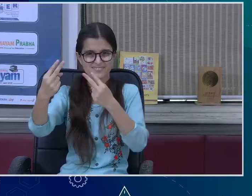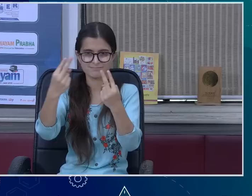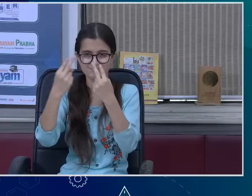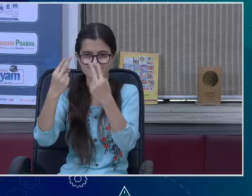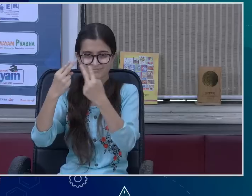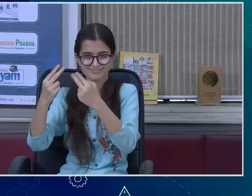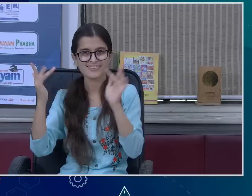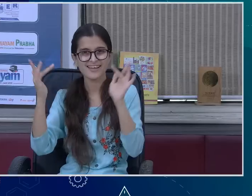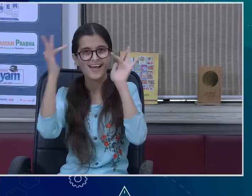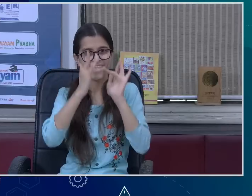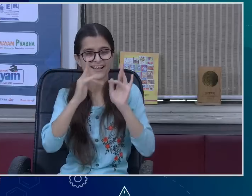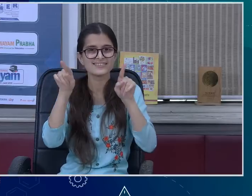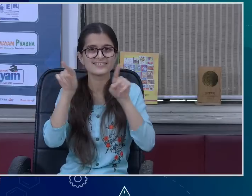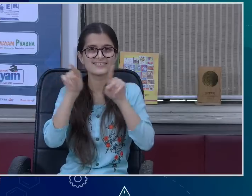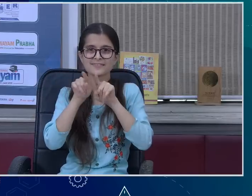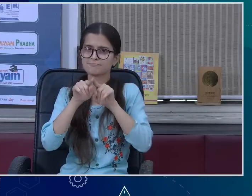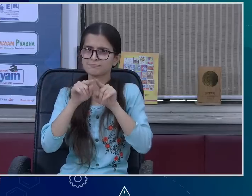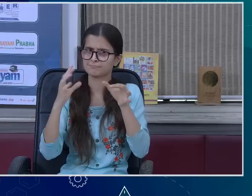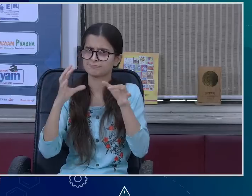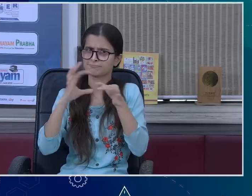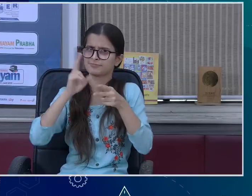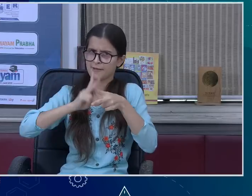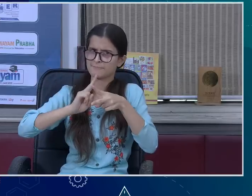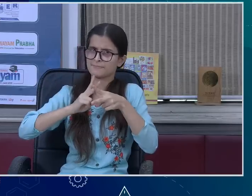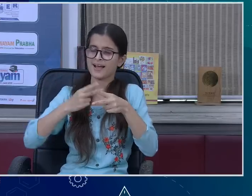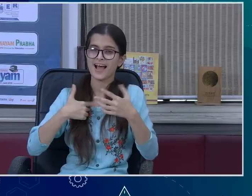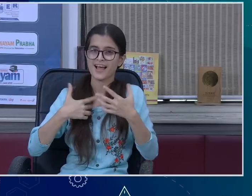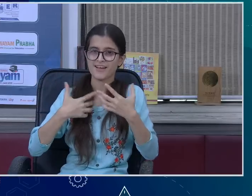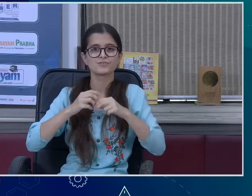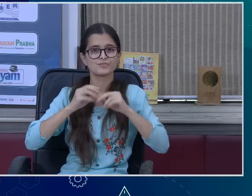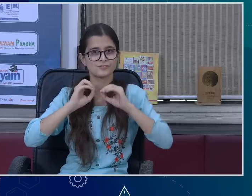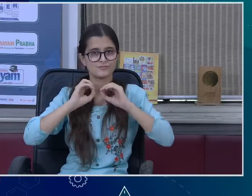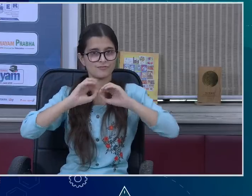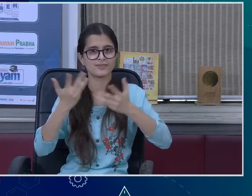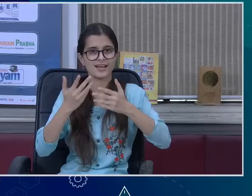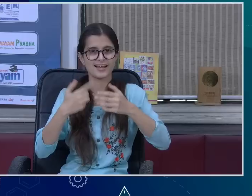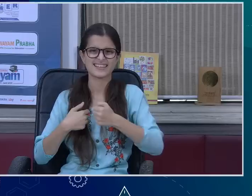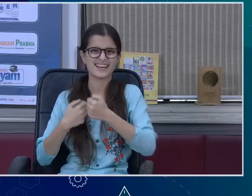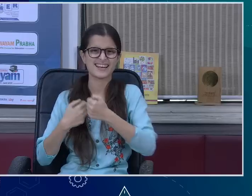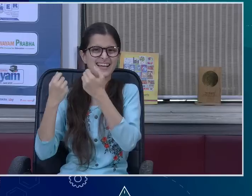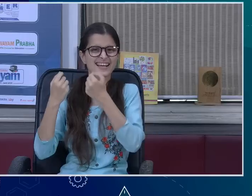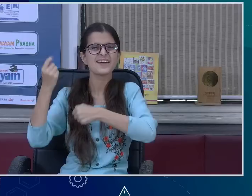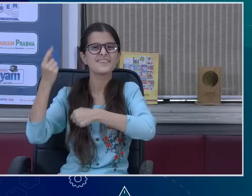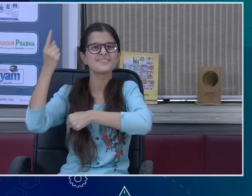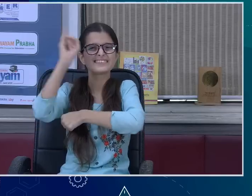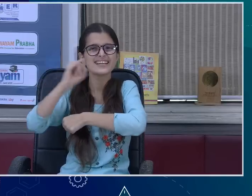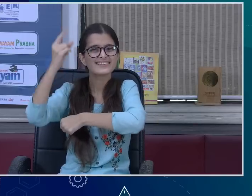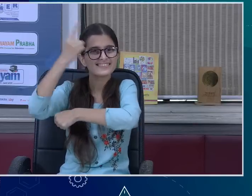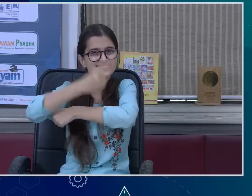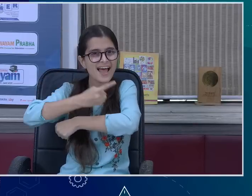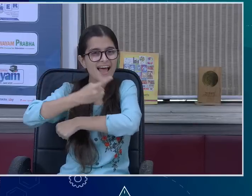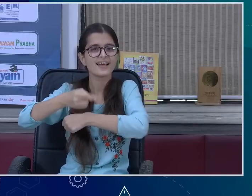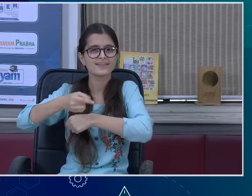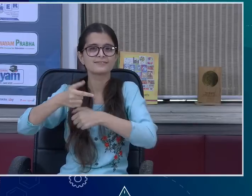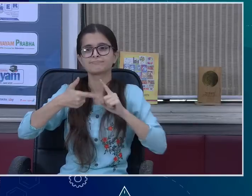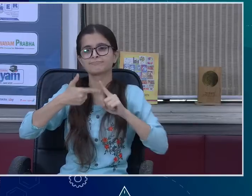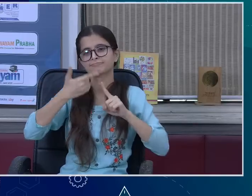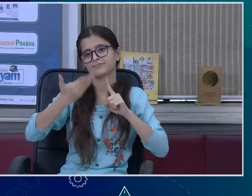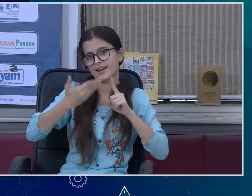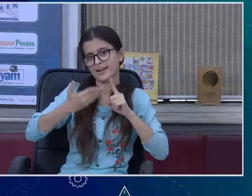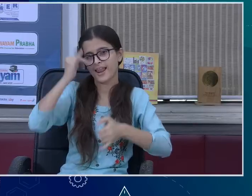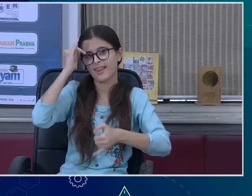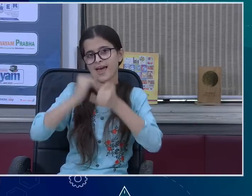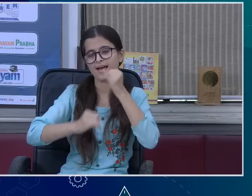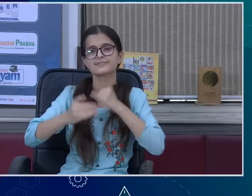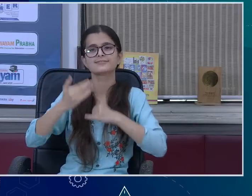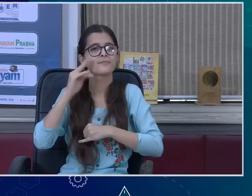get connected with us throughout the session. I would like to inform that again, this is a 6 days training that will be ending on Saturday, that is 25th